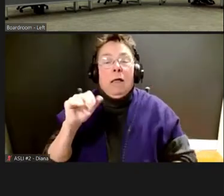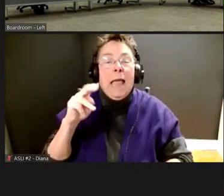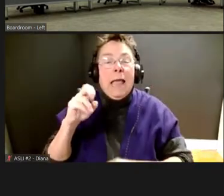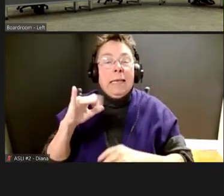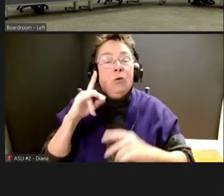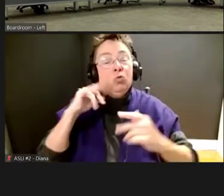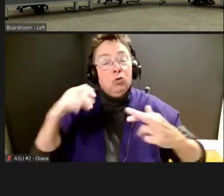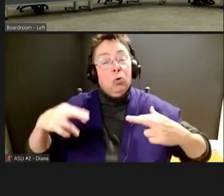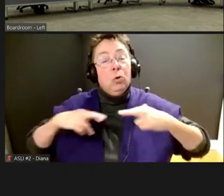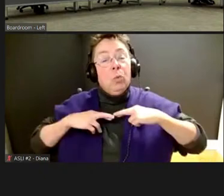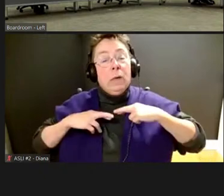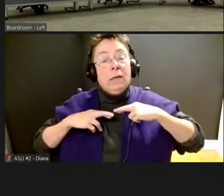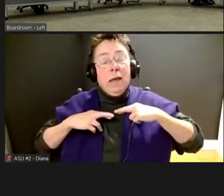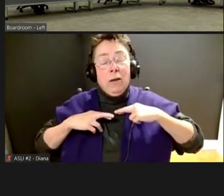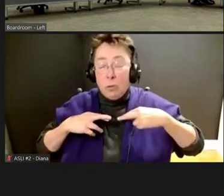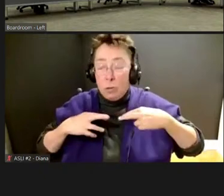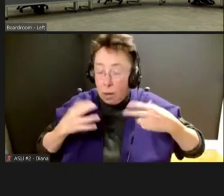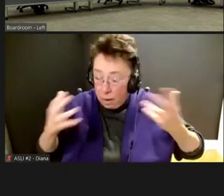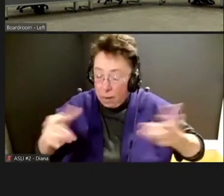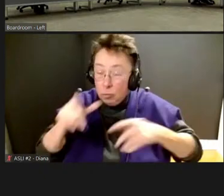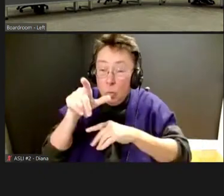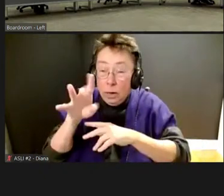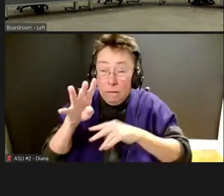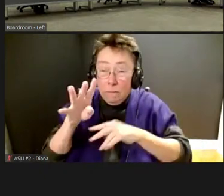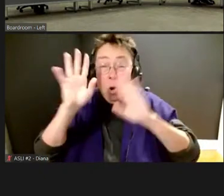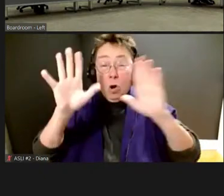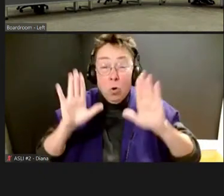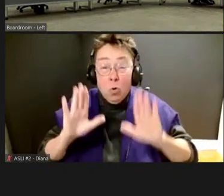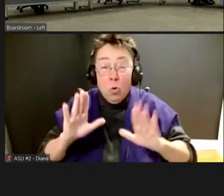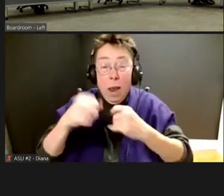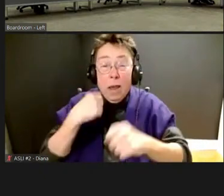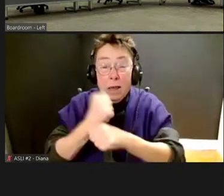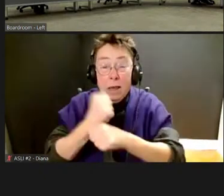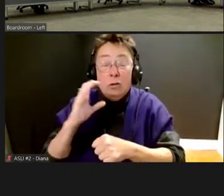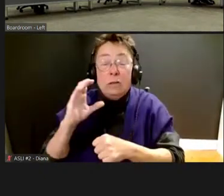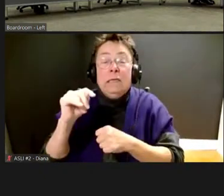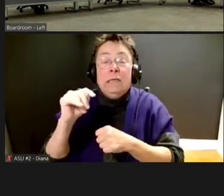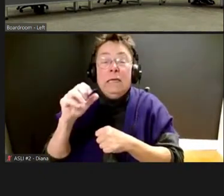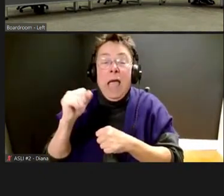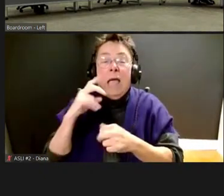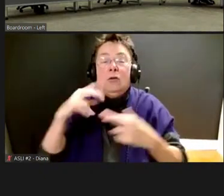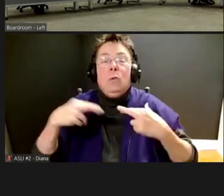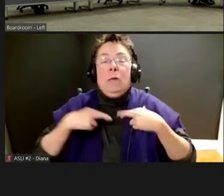retiring after 24 great years at CTA.